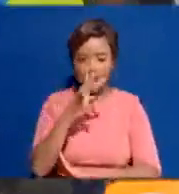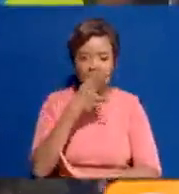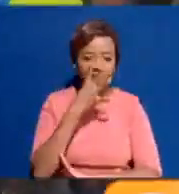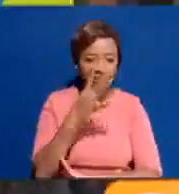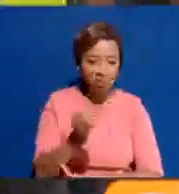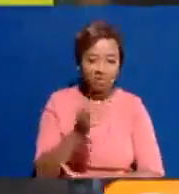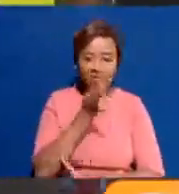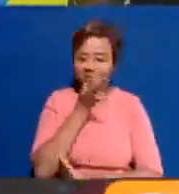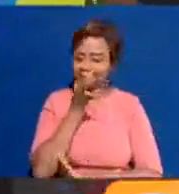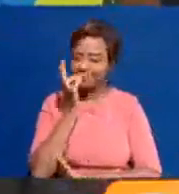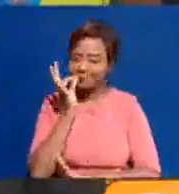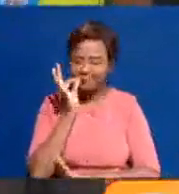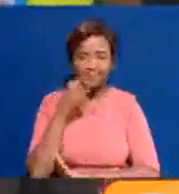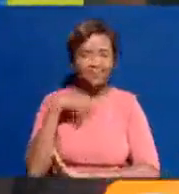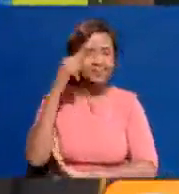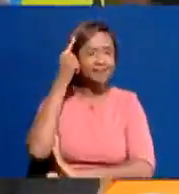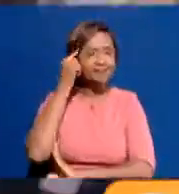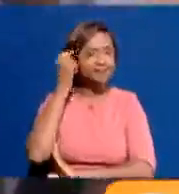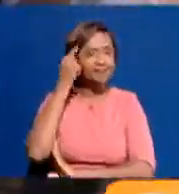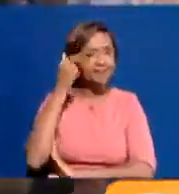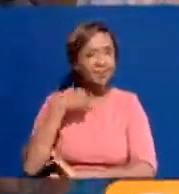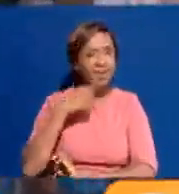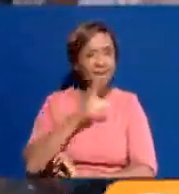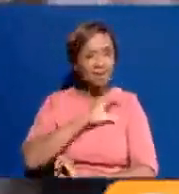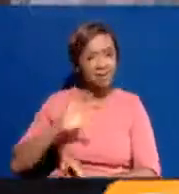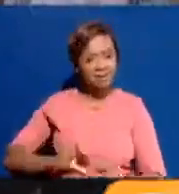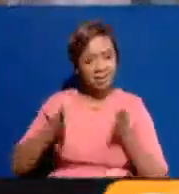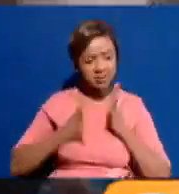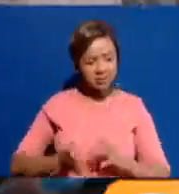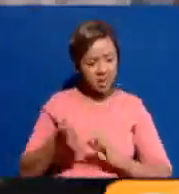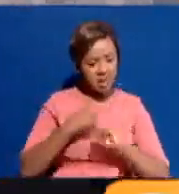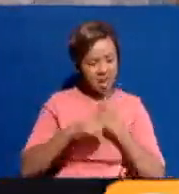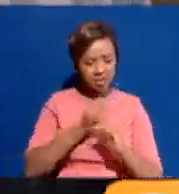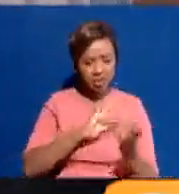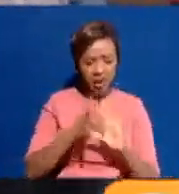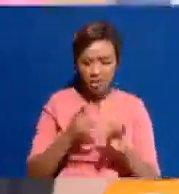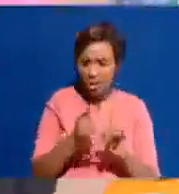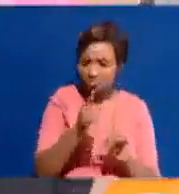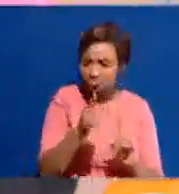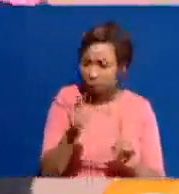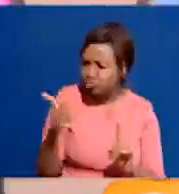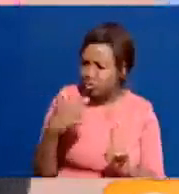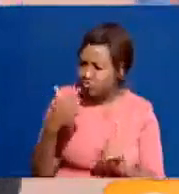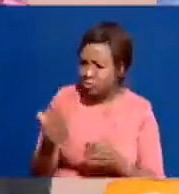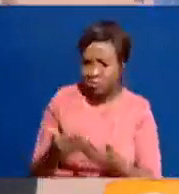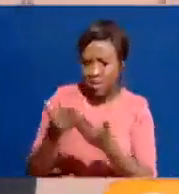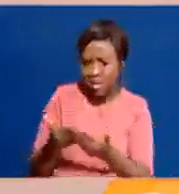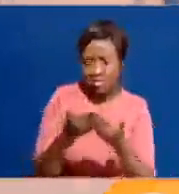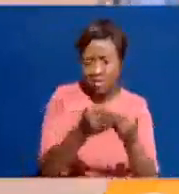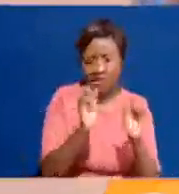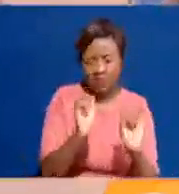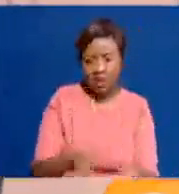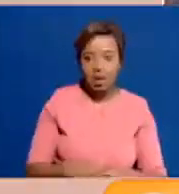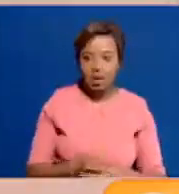fasting as Christians reflect on their Christianity and extending a hand to the less fortunate in the society. During whatever we fast